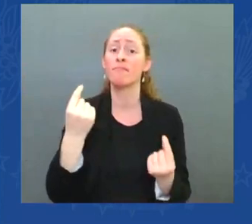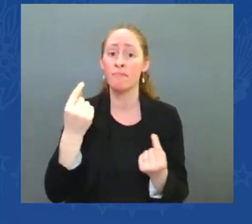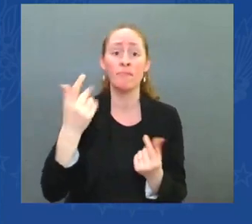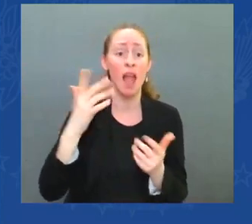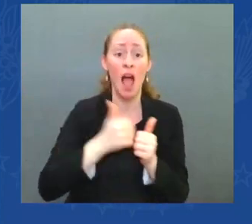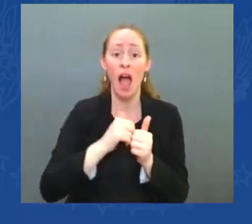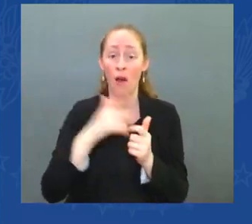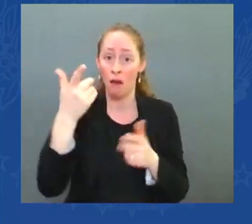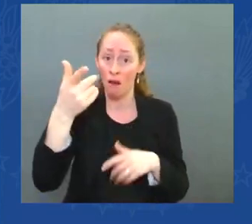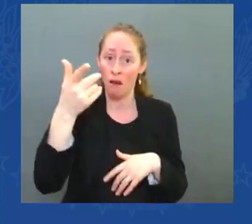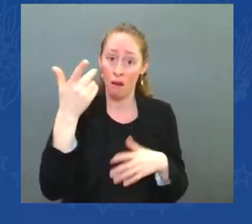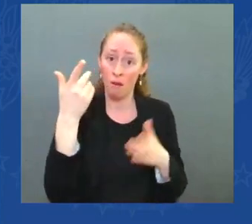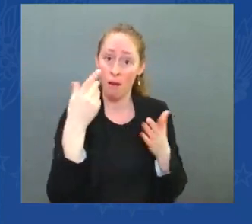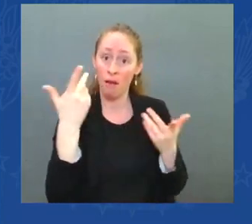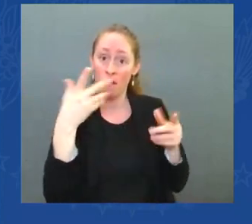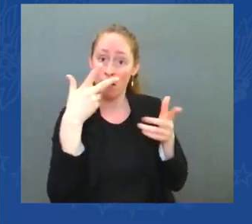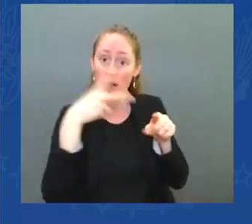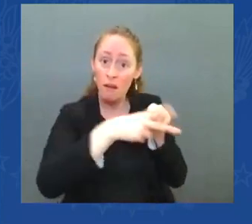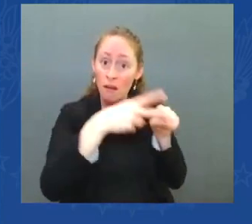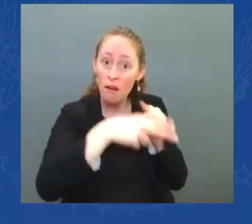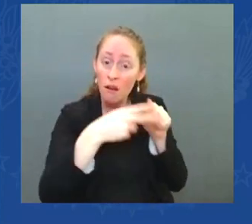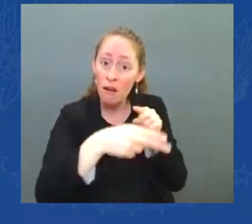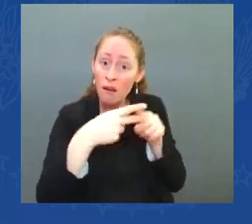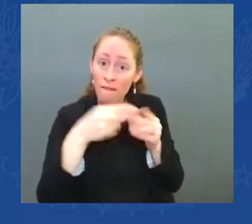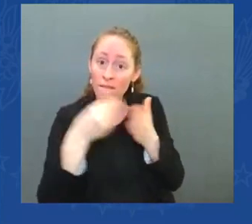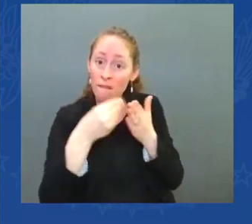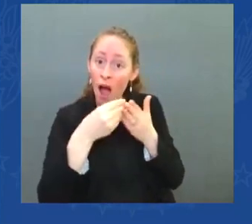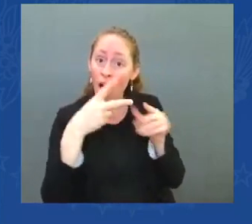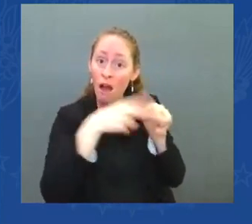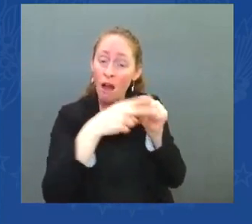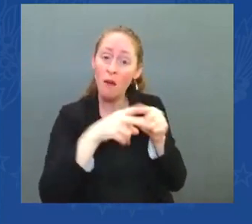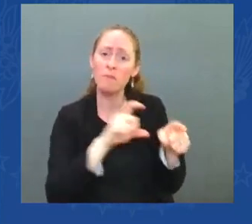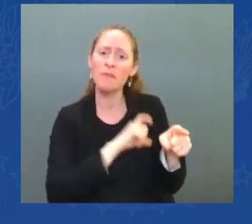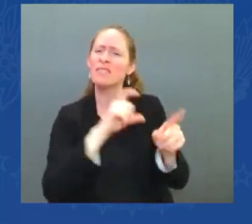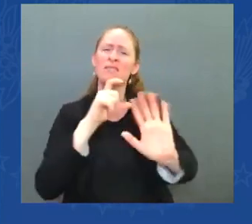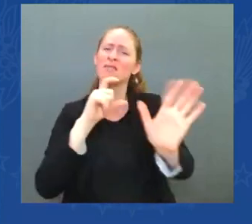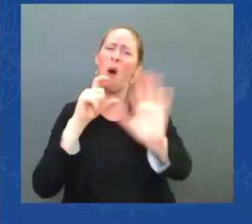need to be better partners and protectors of our communities in need.